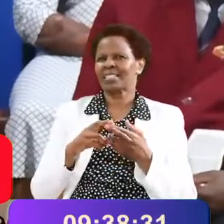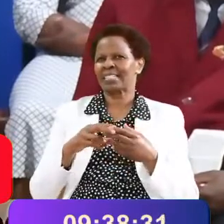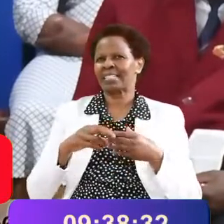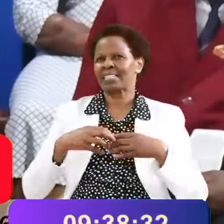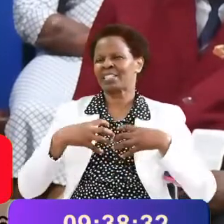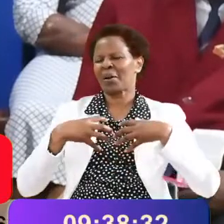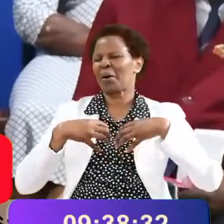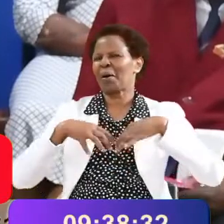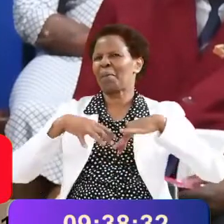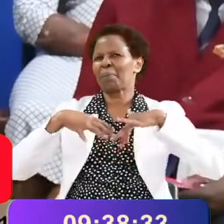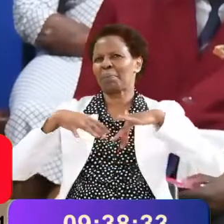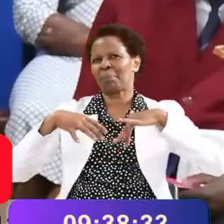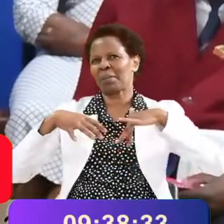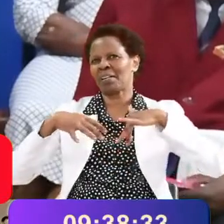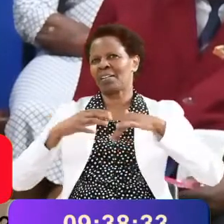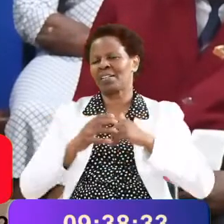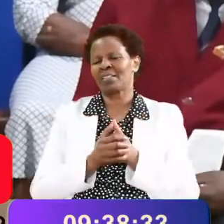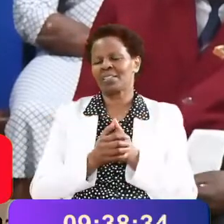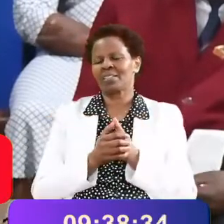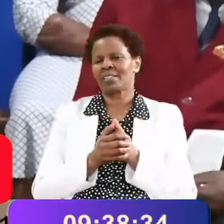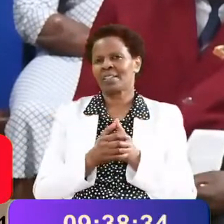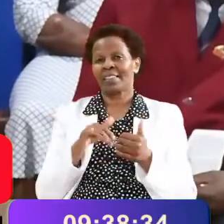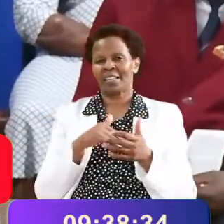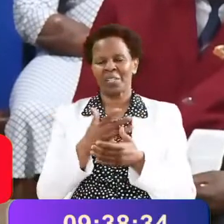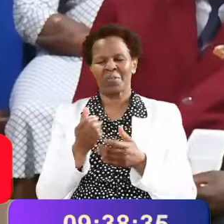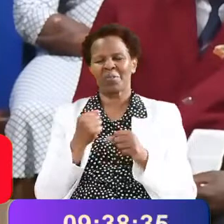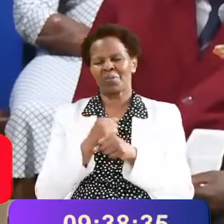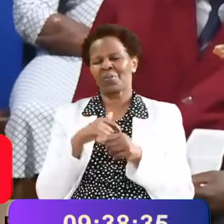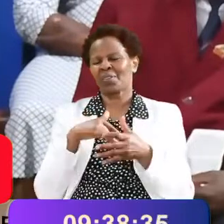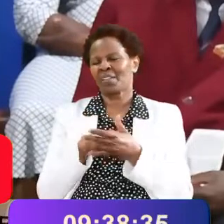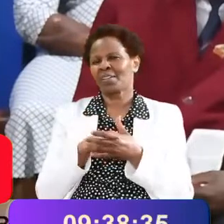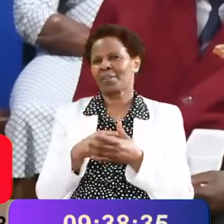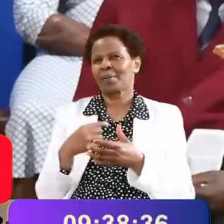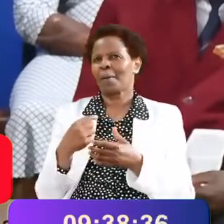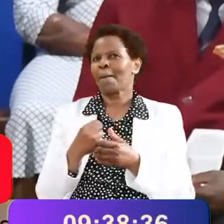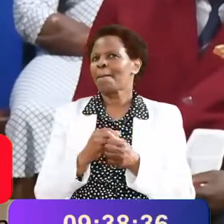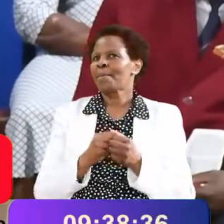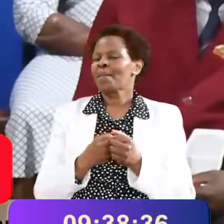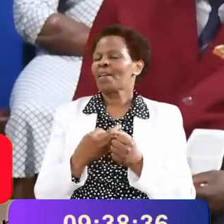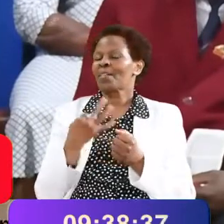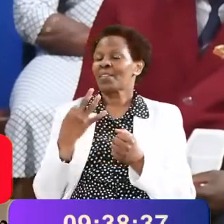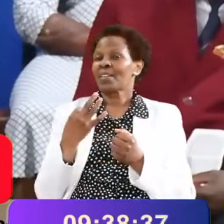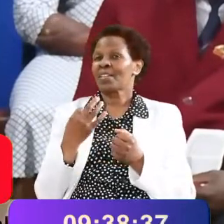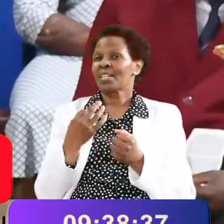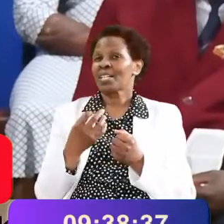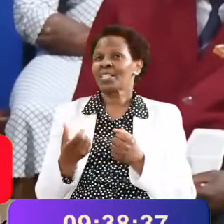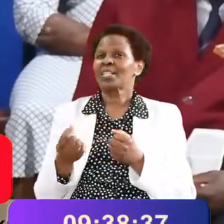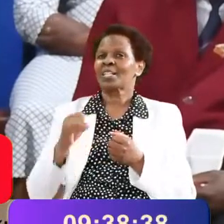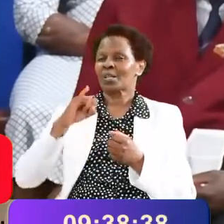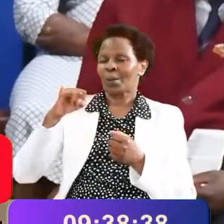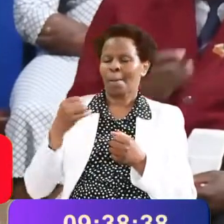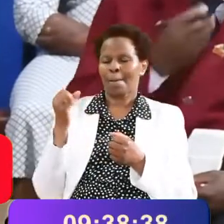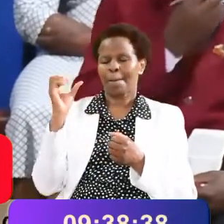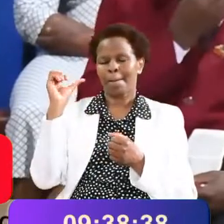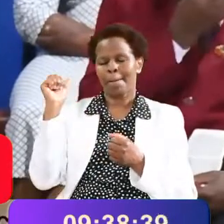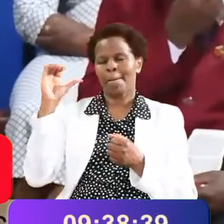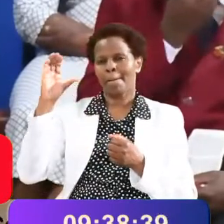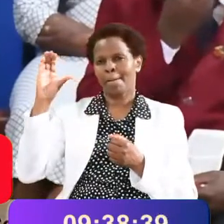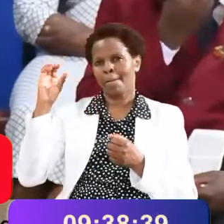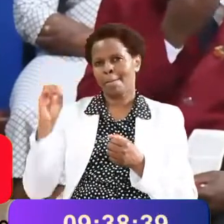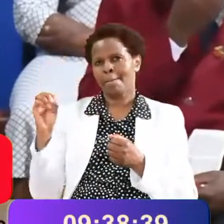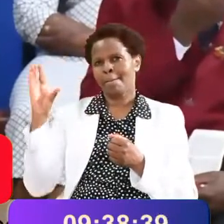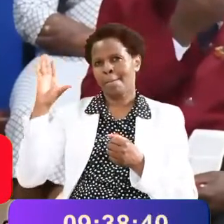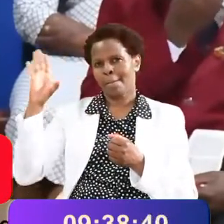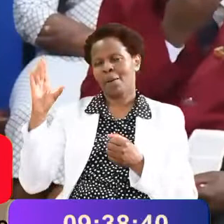pride, that I cannot do that. In Genesis chapter 33, Jacob is coming back. And he's coming back with